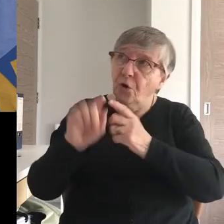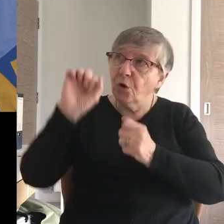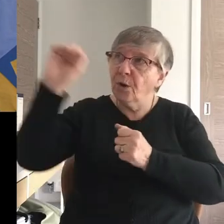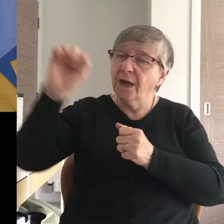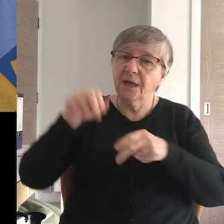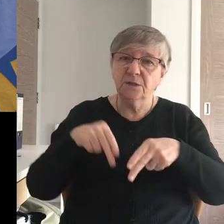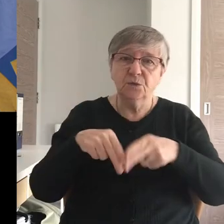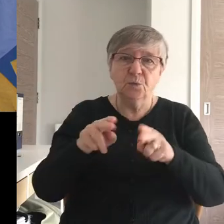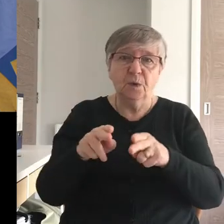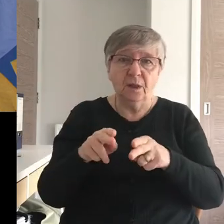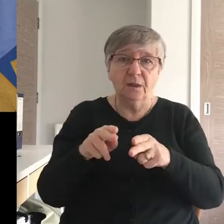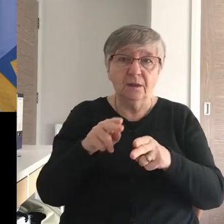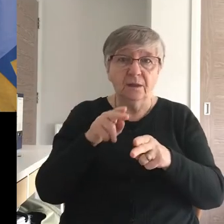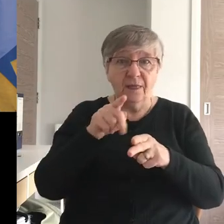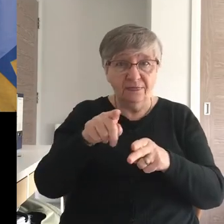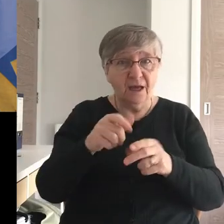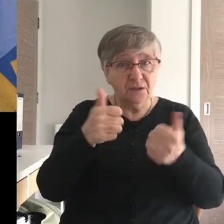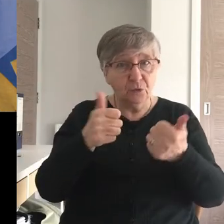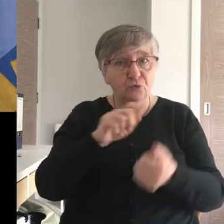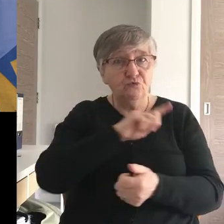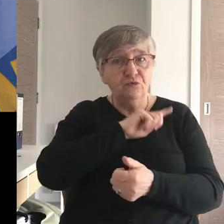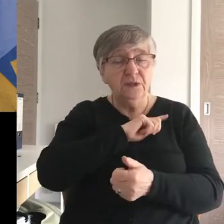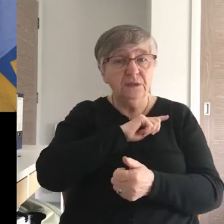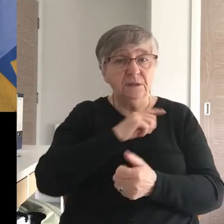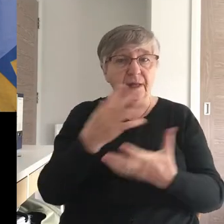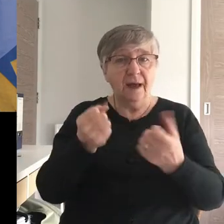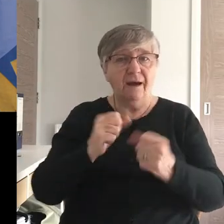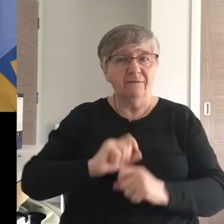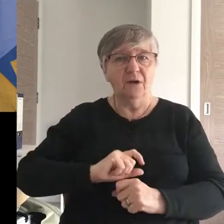life is reason enough to be confident.